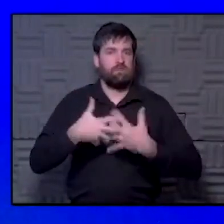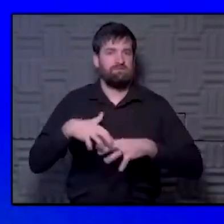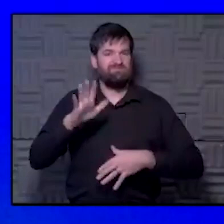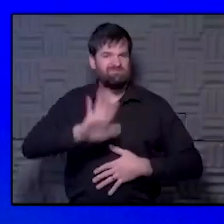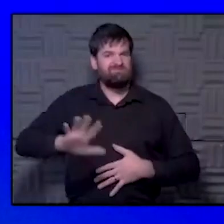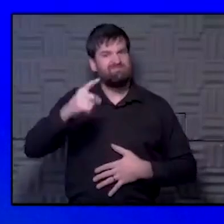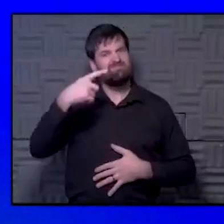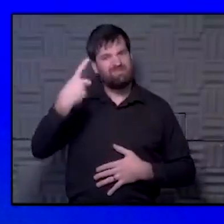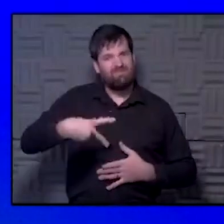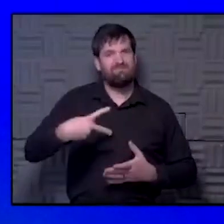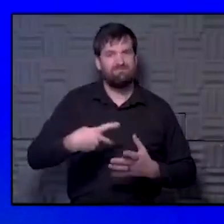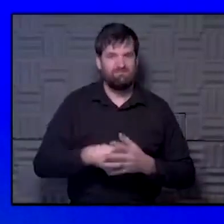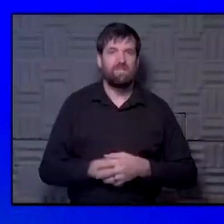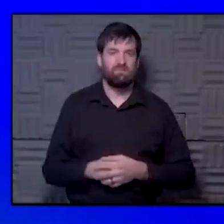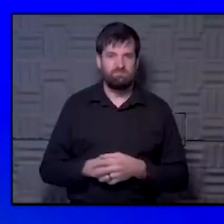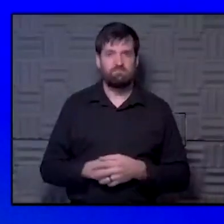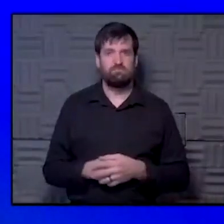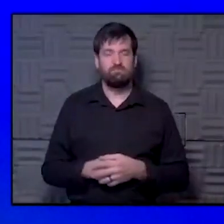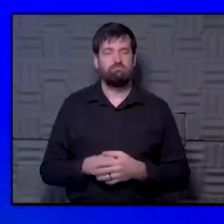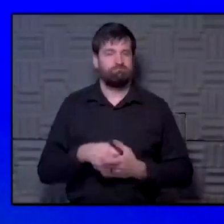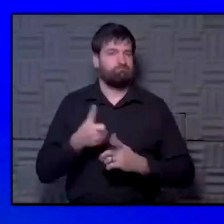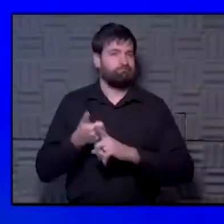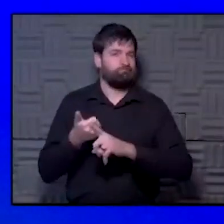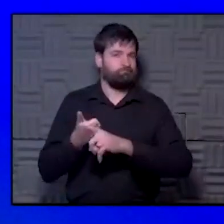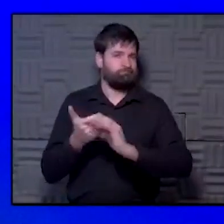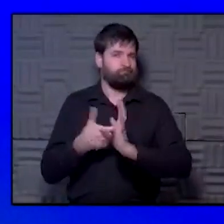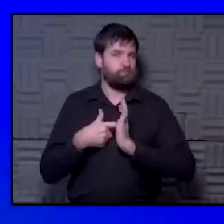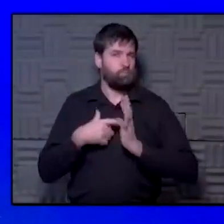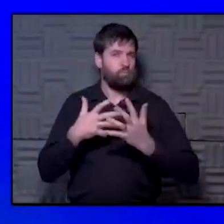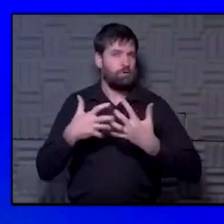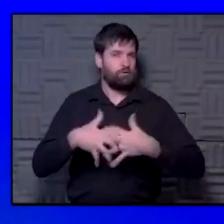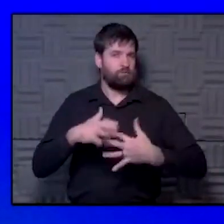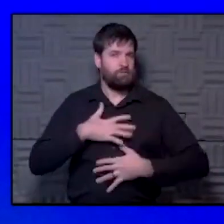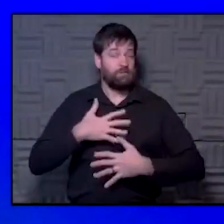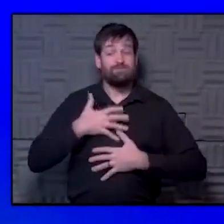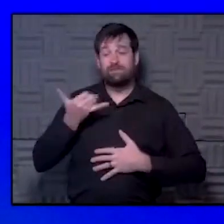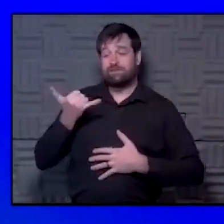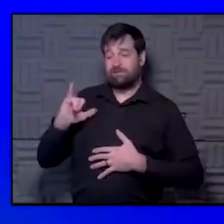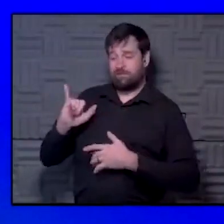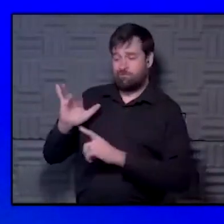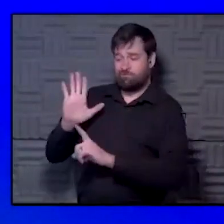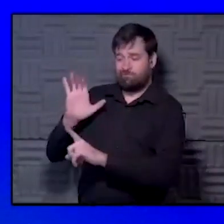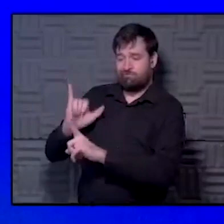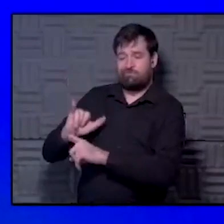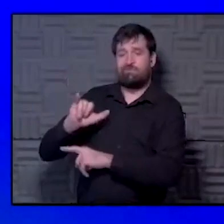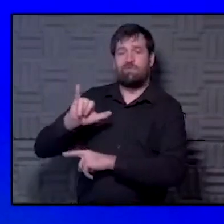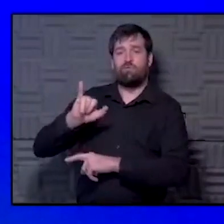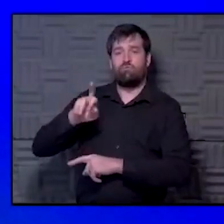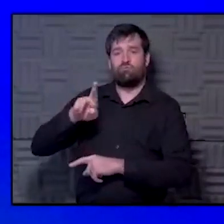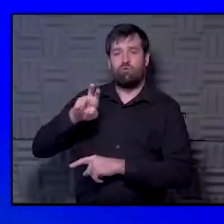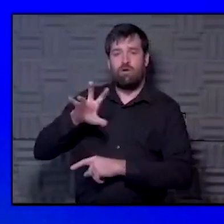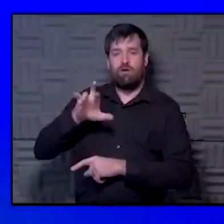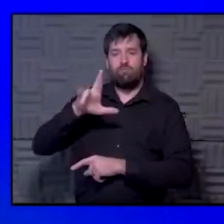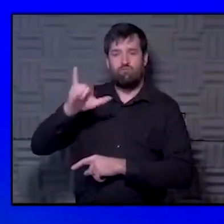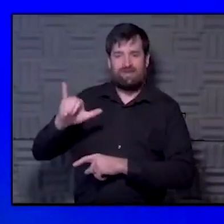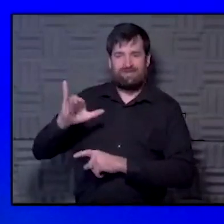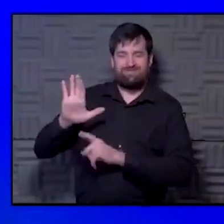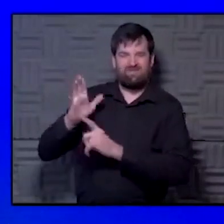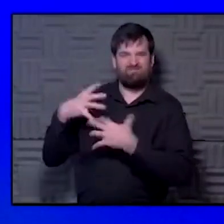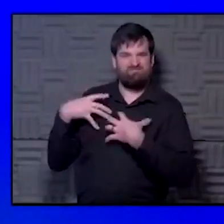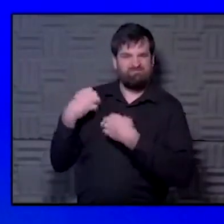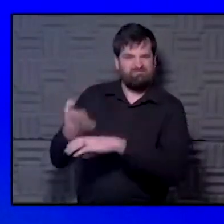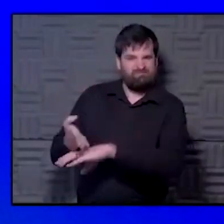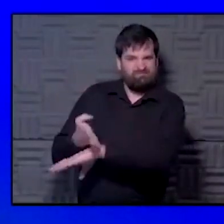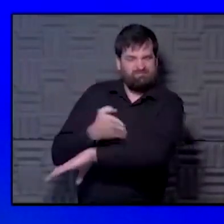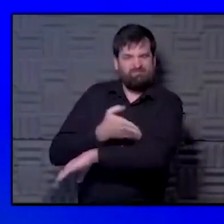those in the ICU need to be on the ventilator. We still have 48 in that recovery period, with 3 remaining on the vent for that long